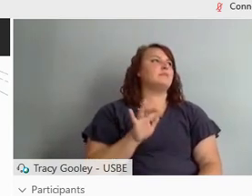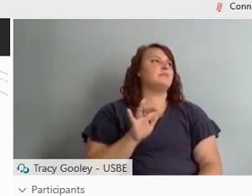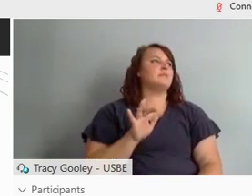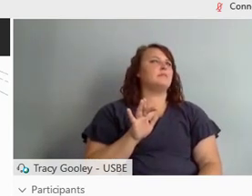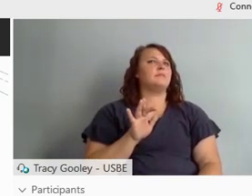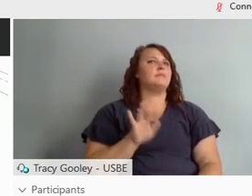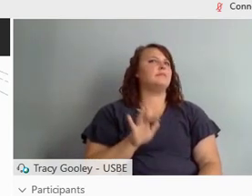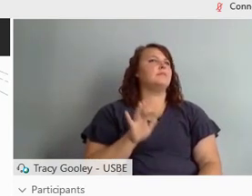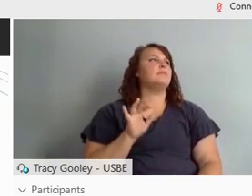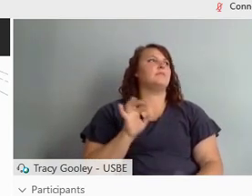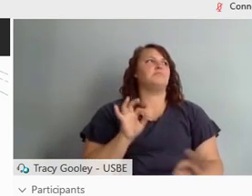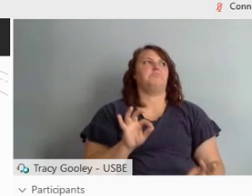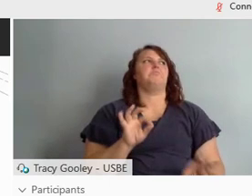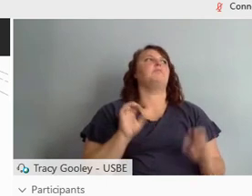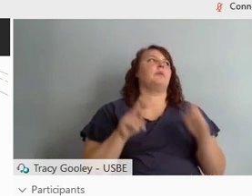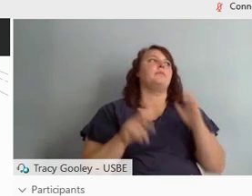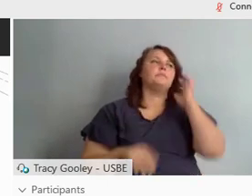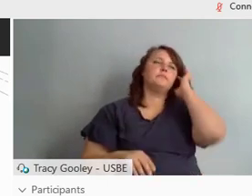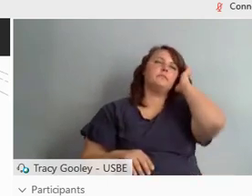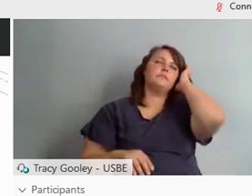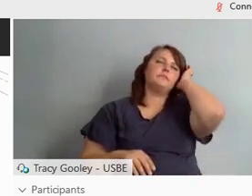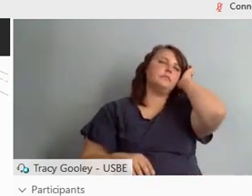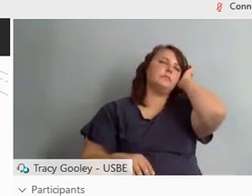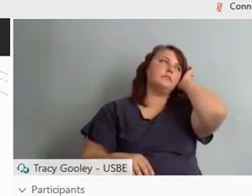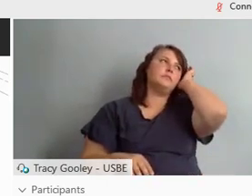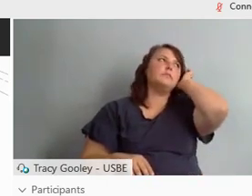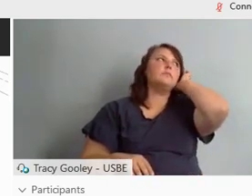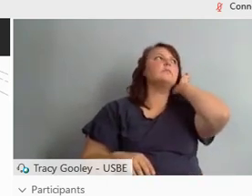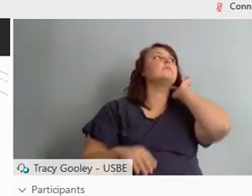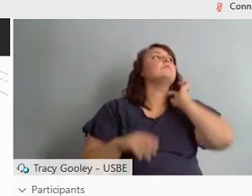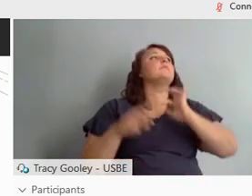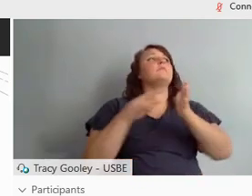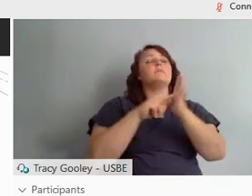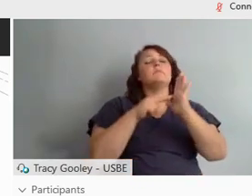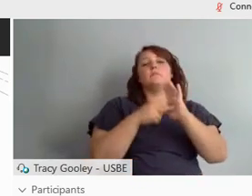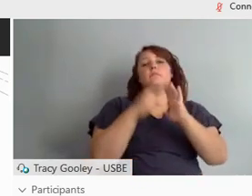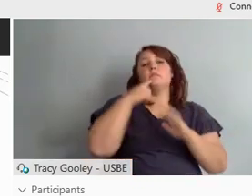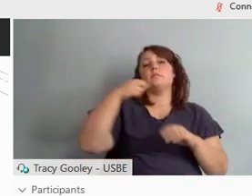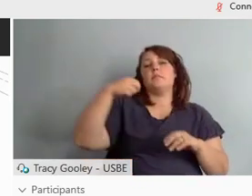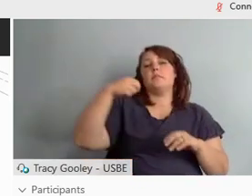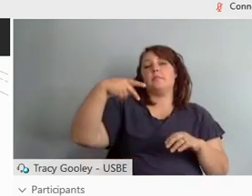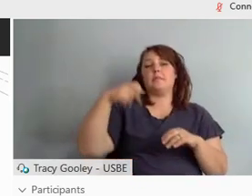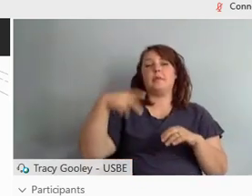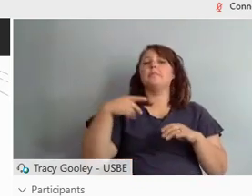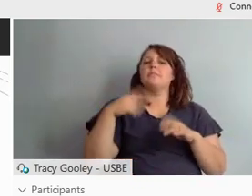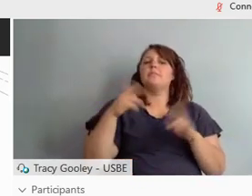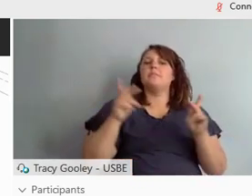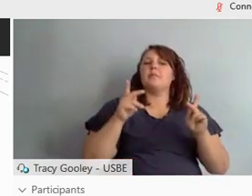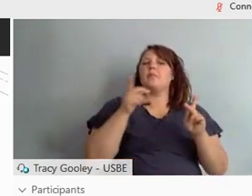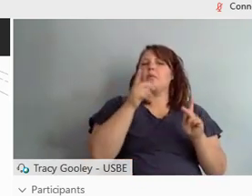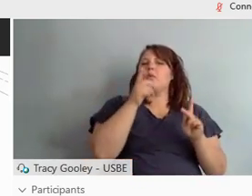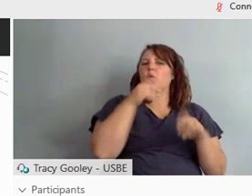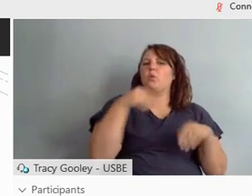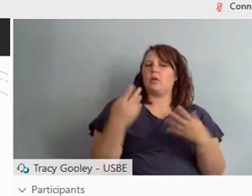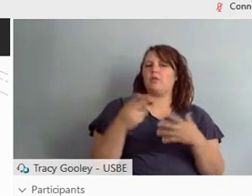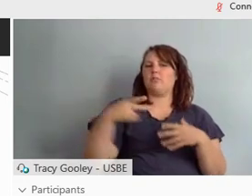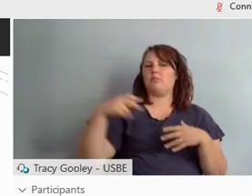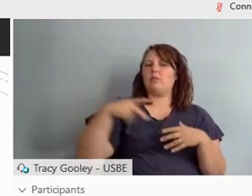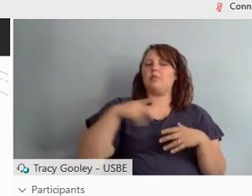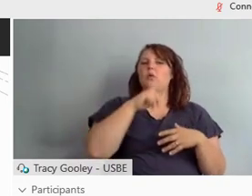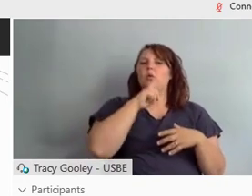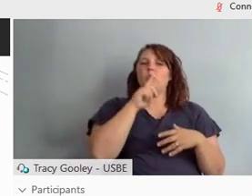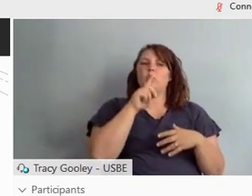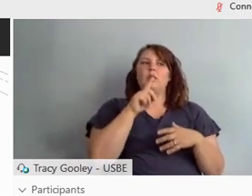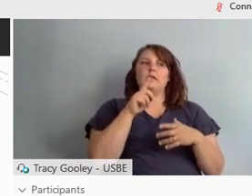the. There we go. Okay, so the purpose of the PEEP, for those who administer the PEEP, it is really to look at